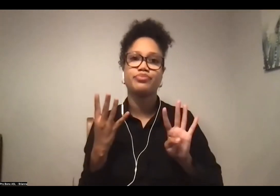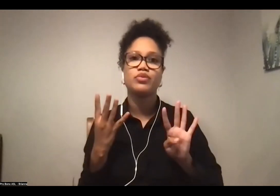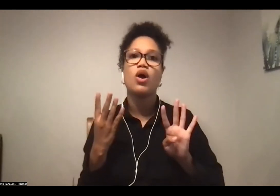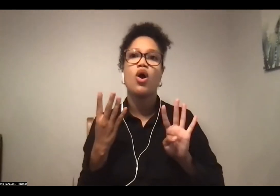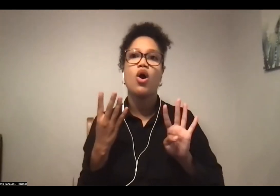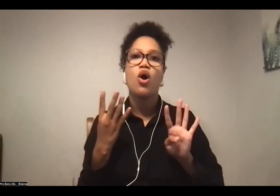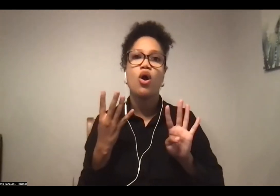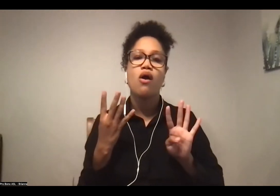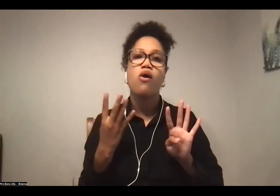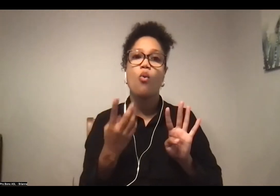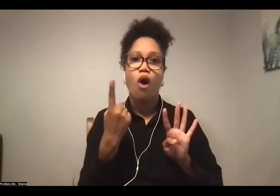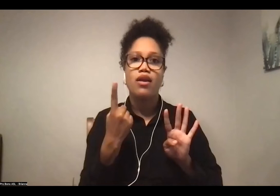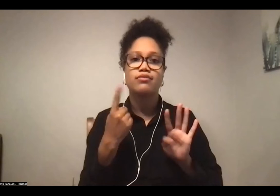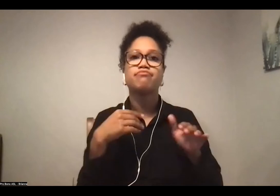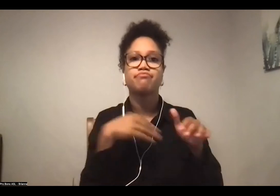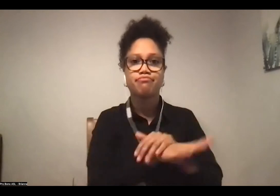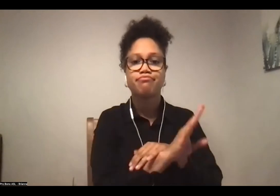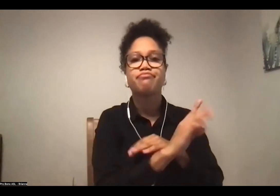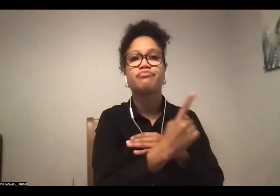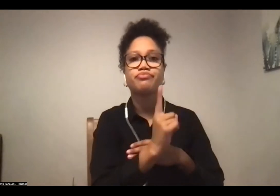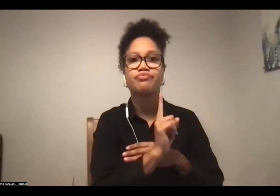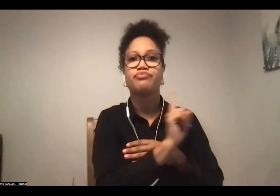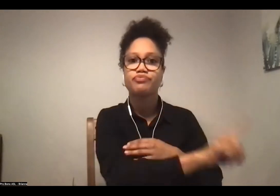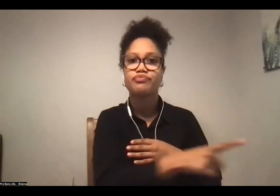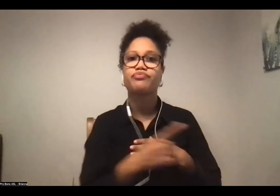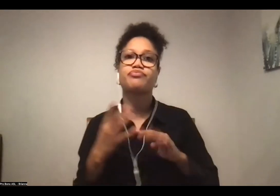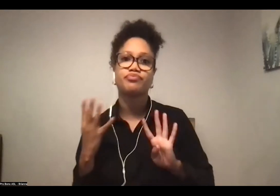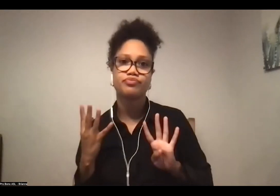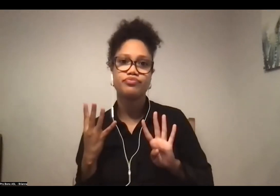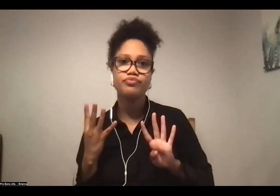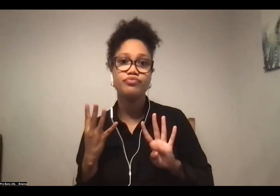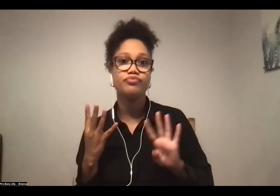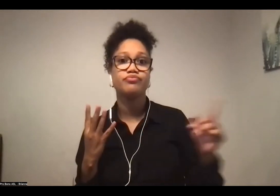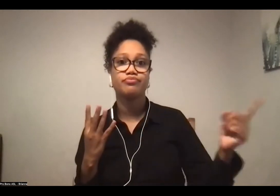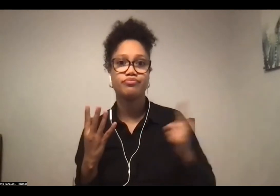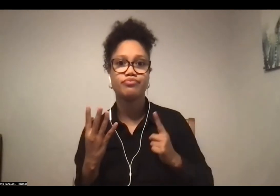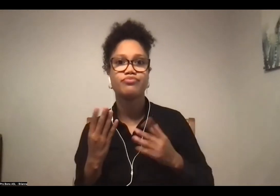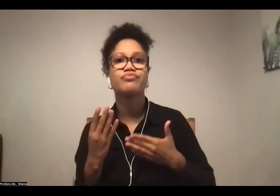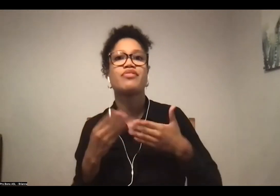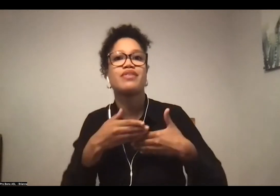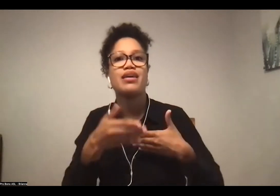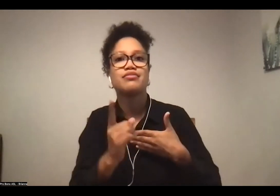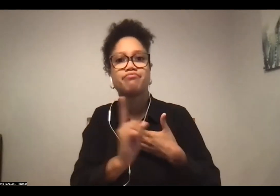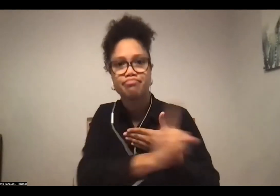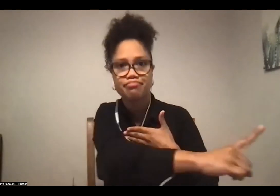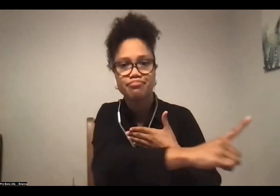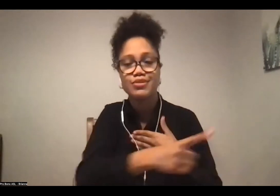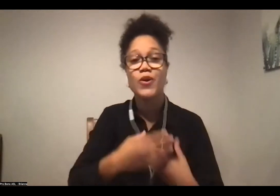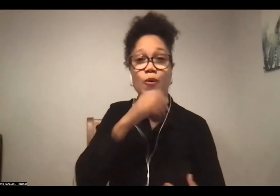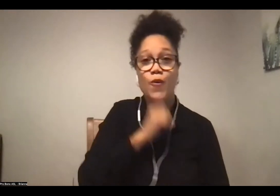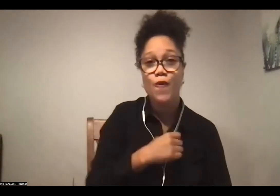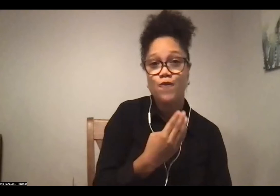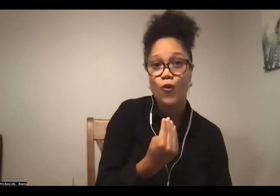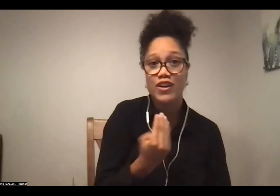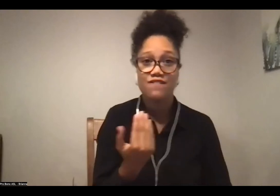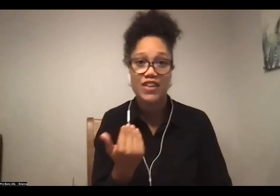time. And for 14-year-olds and 15-year-olds, it takes a minute for you